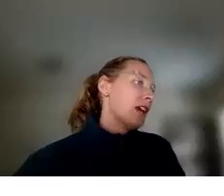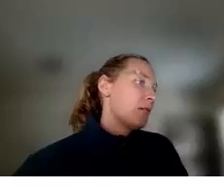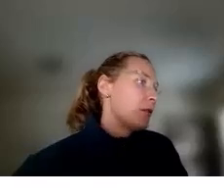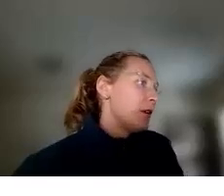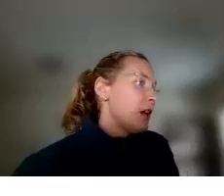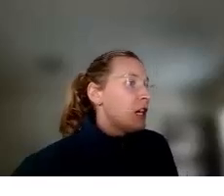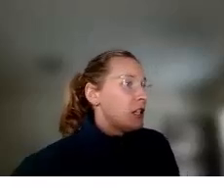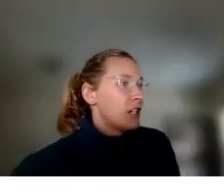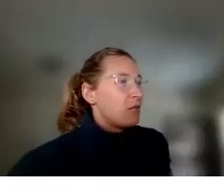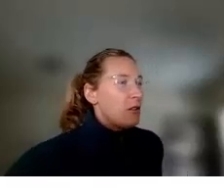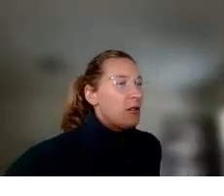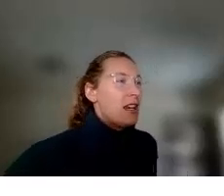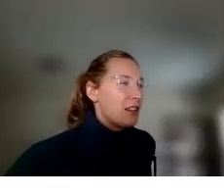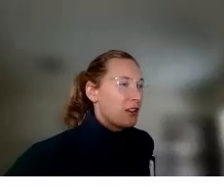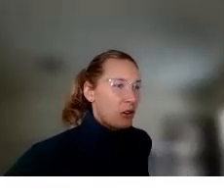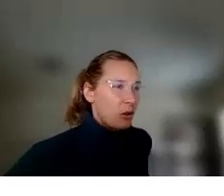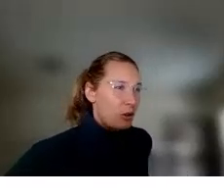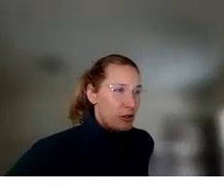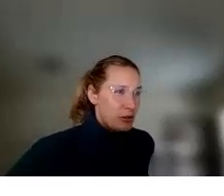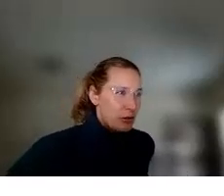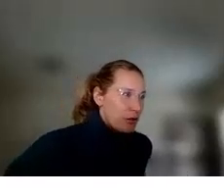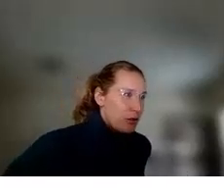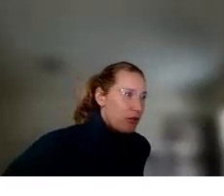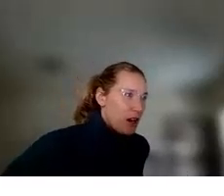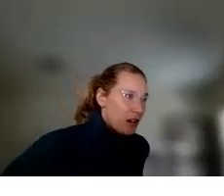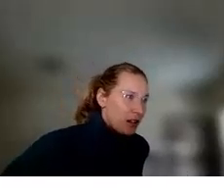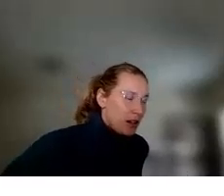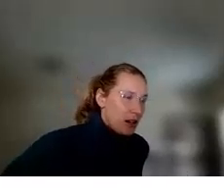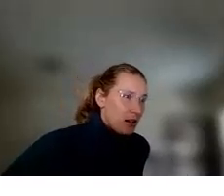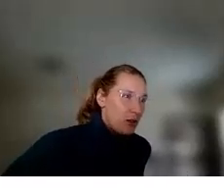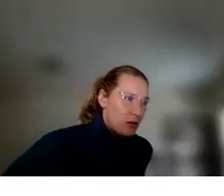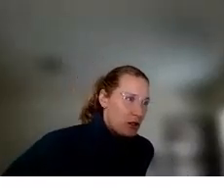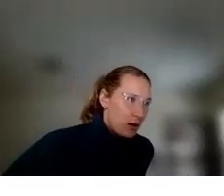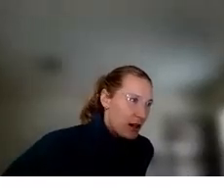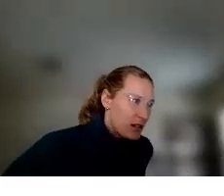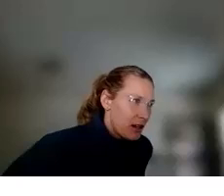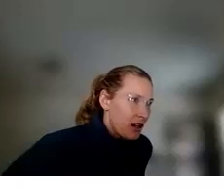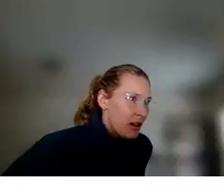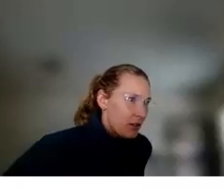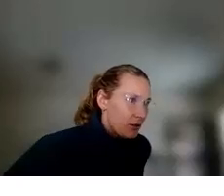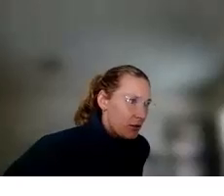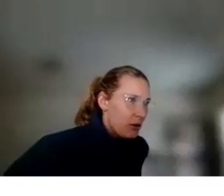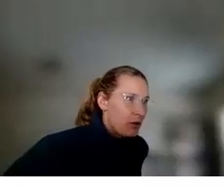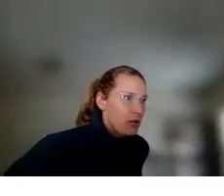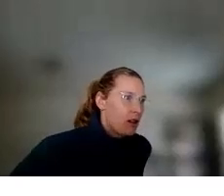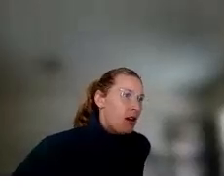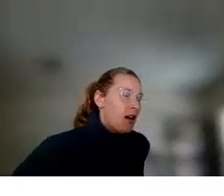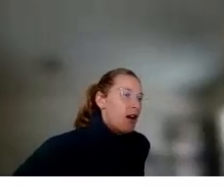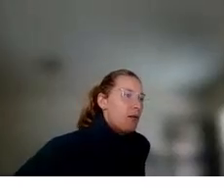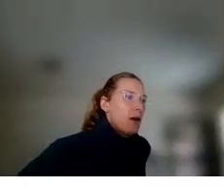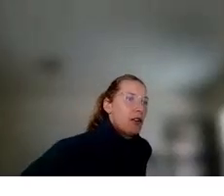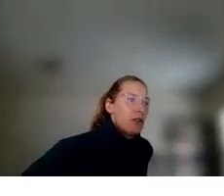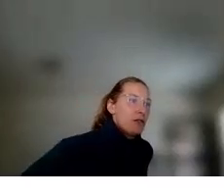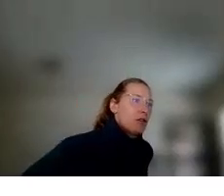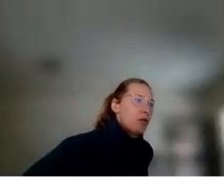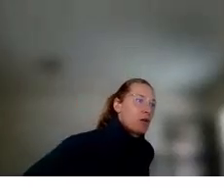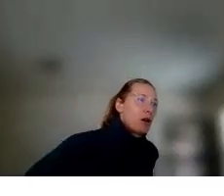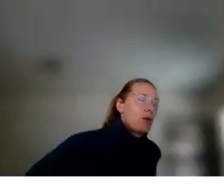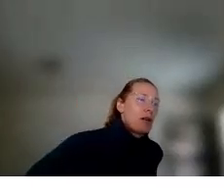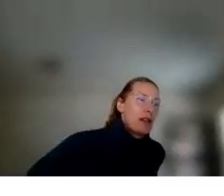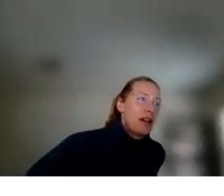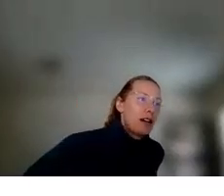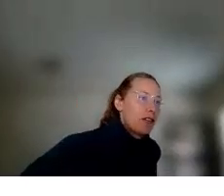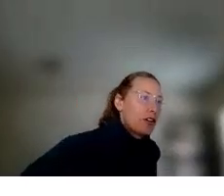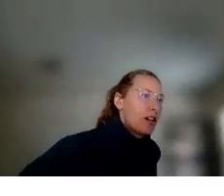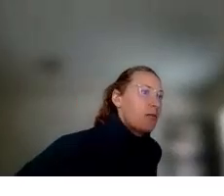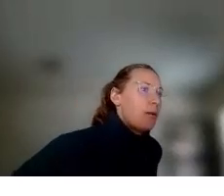who are unable to communicate their goals or they're too young to express their own goals, you can